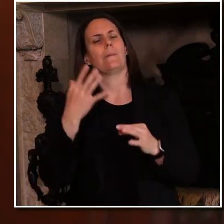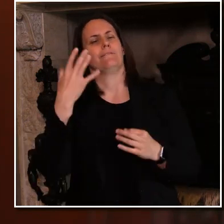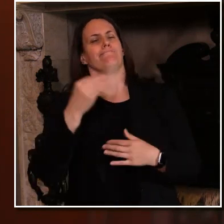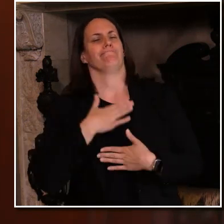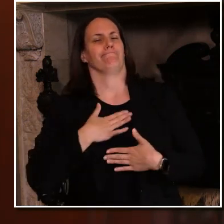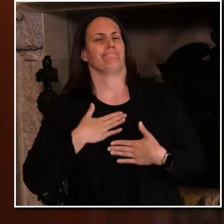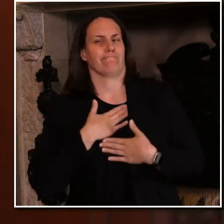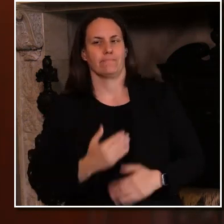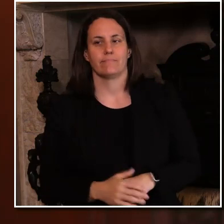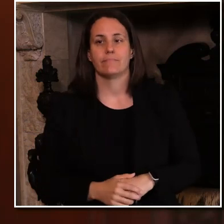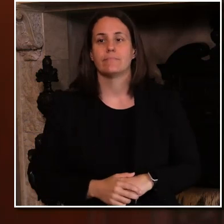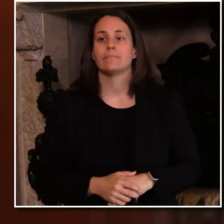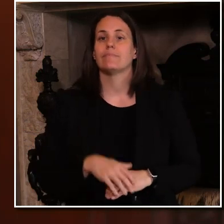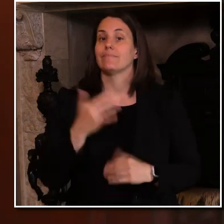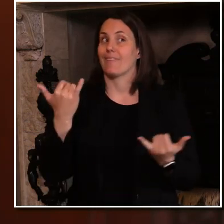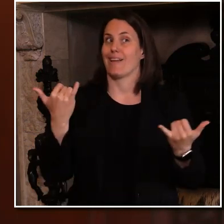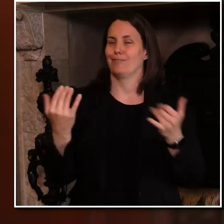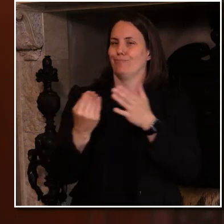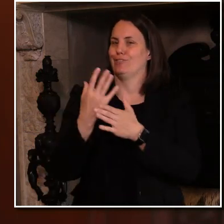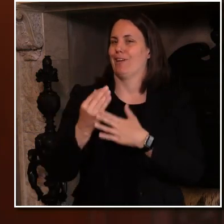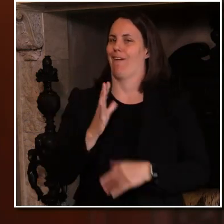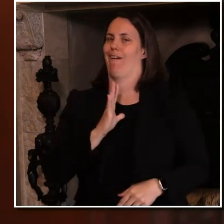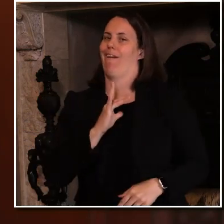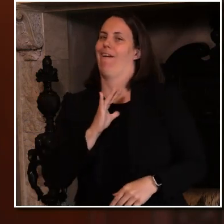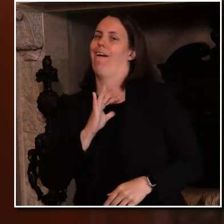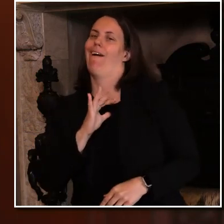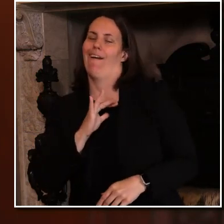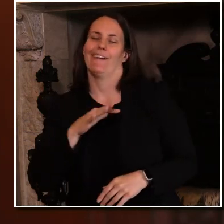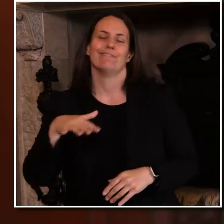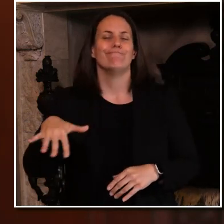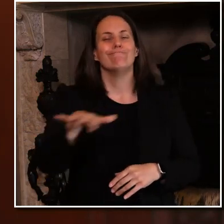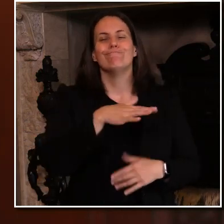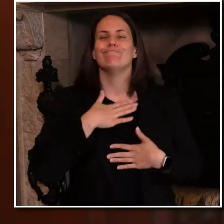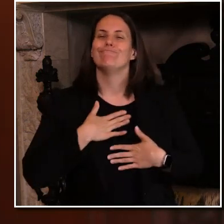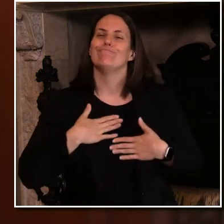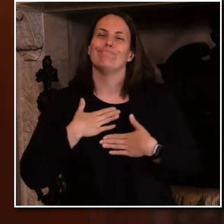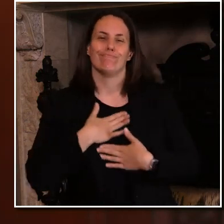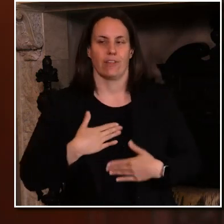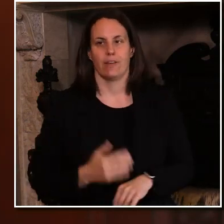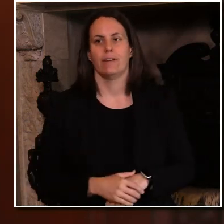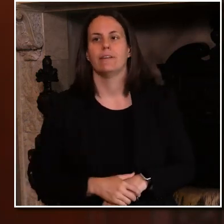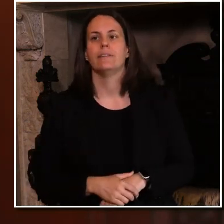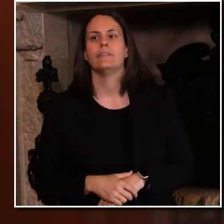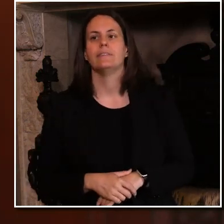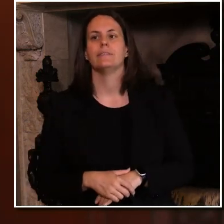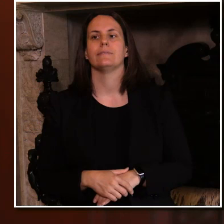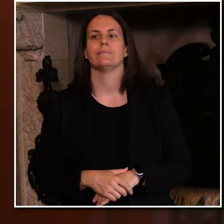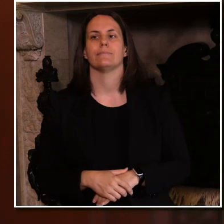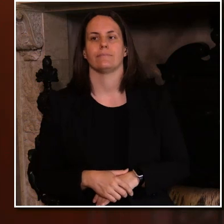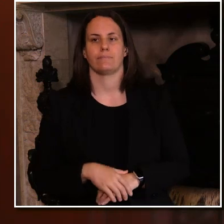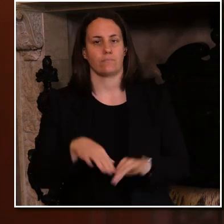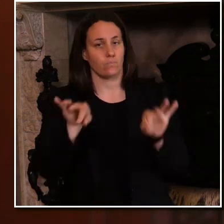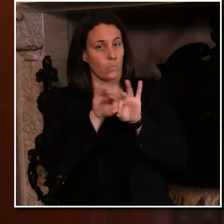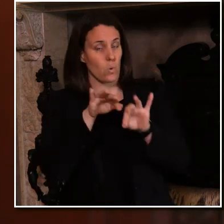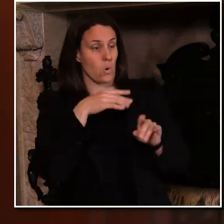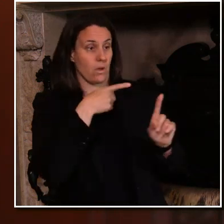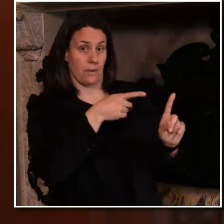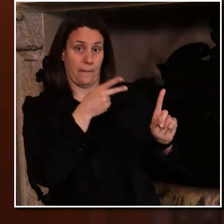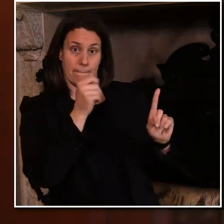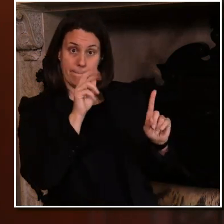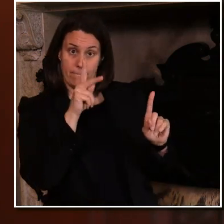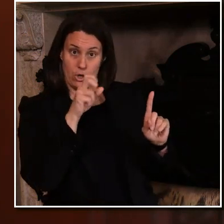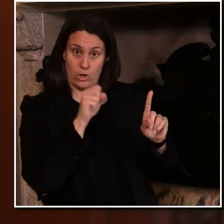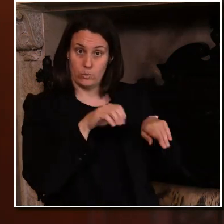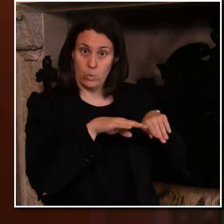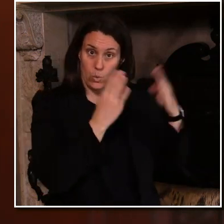spring weather. We want to be able to keep our parks open, so we still will need everyone to do their part by practicing